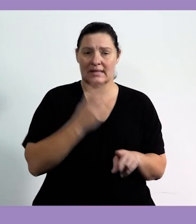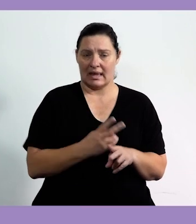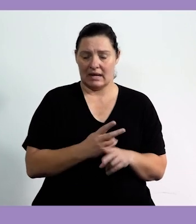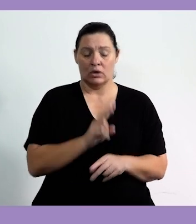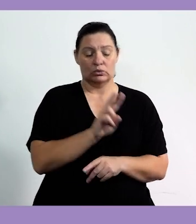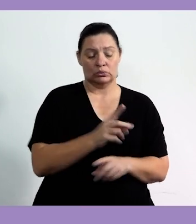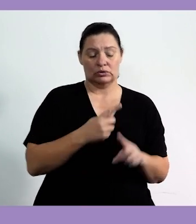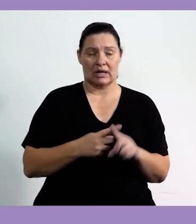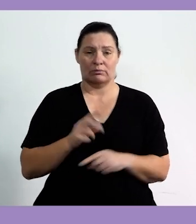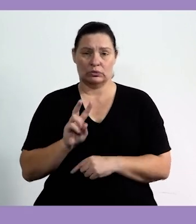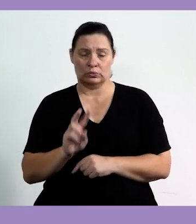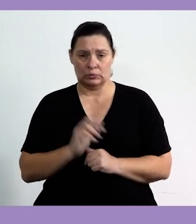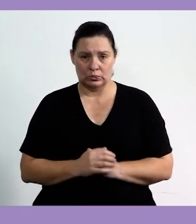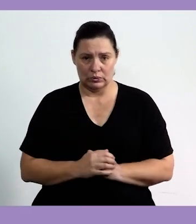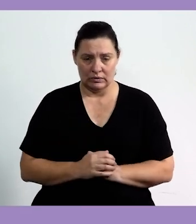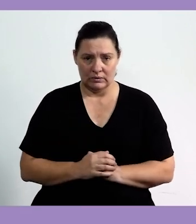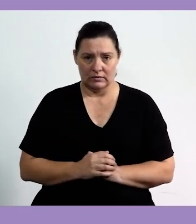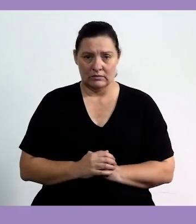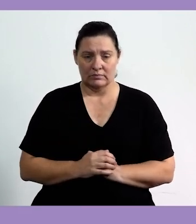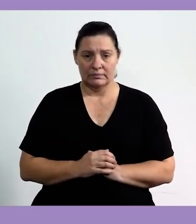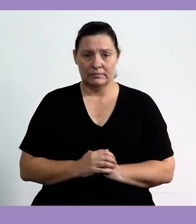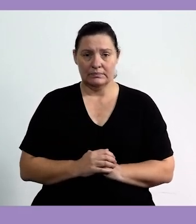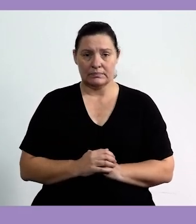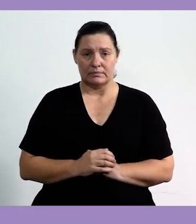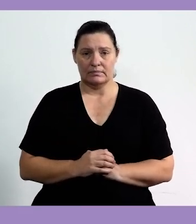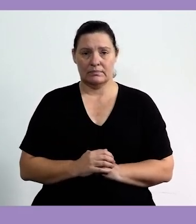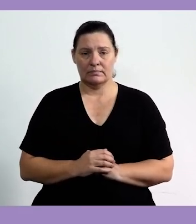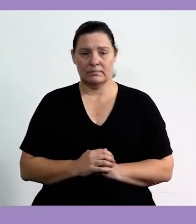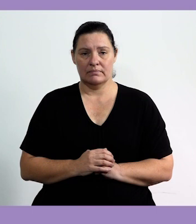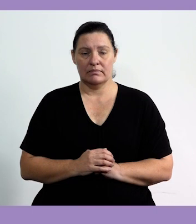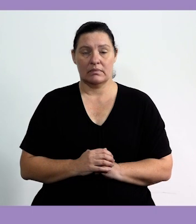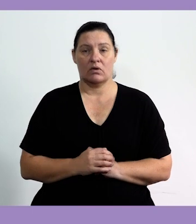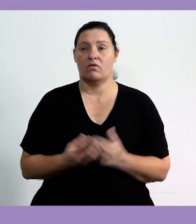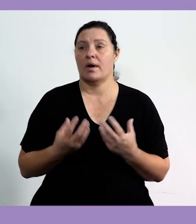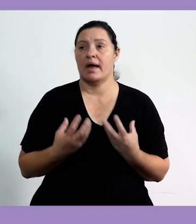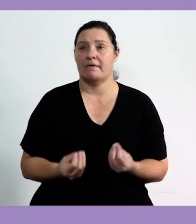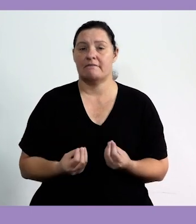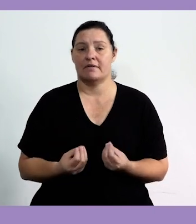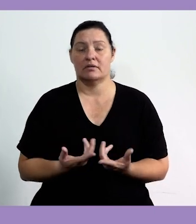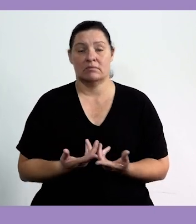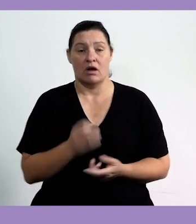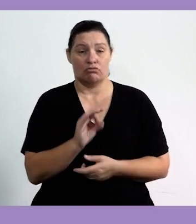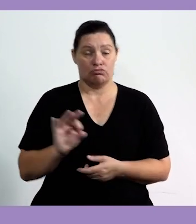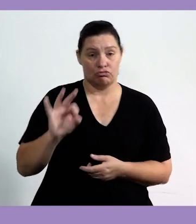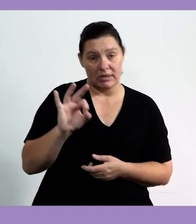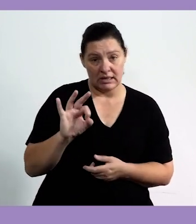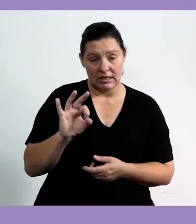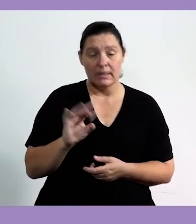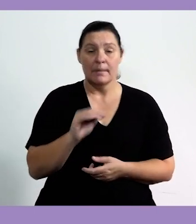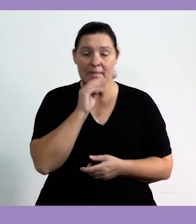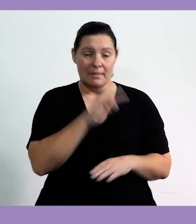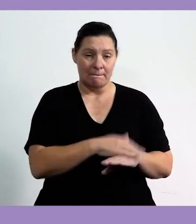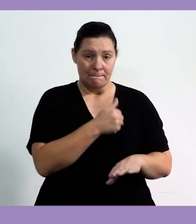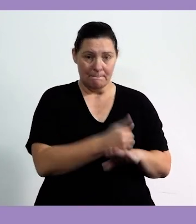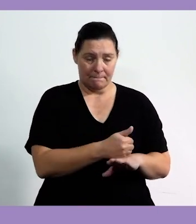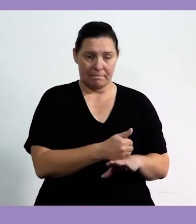once. So we have 2 multiplied by 2. If we have an exponent 3, that